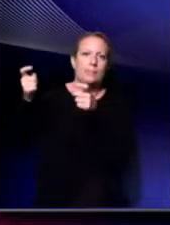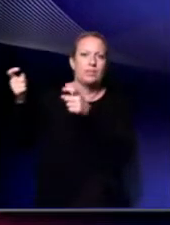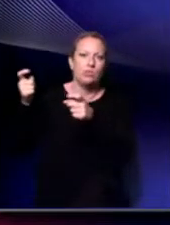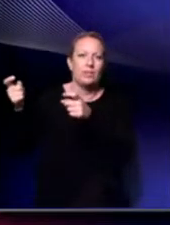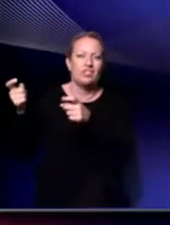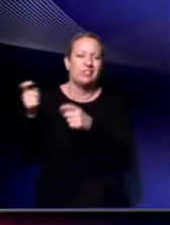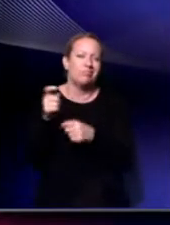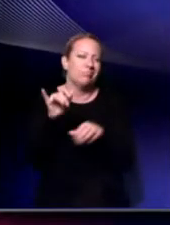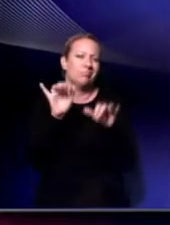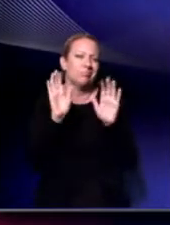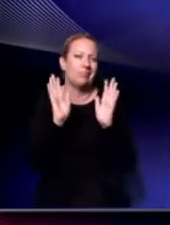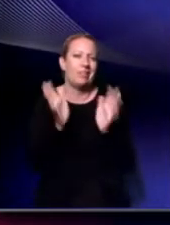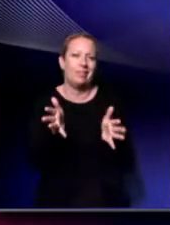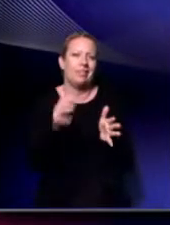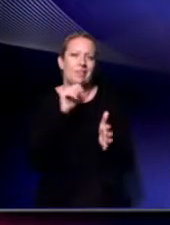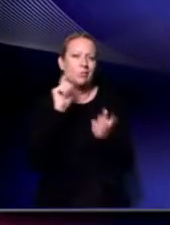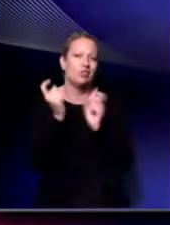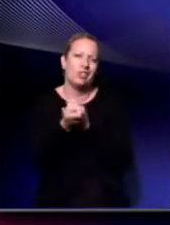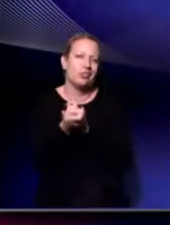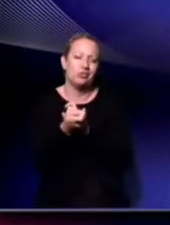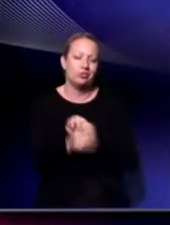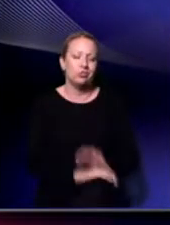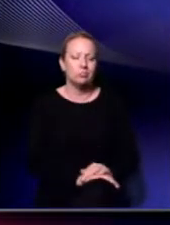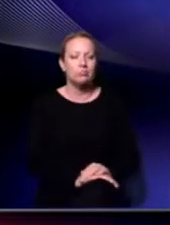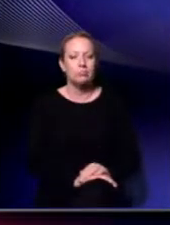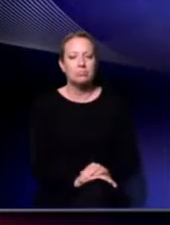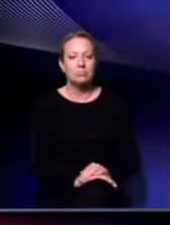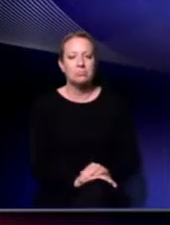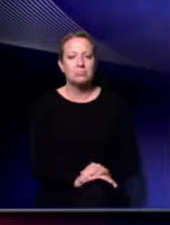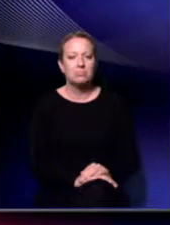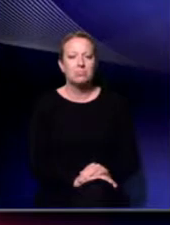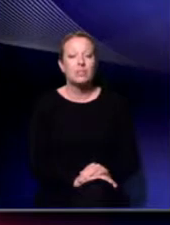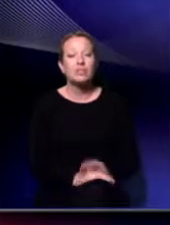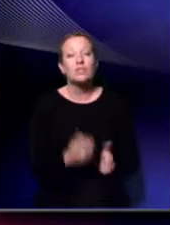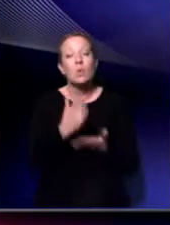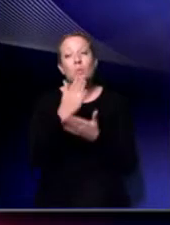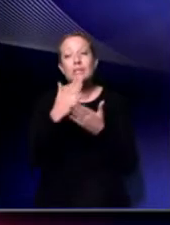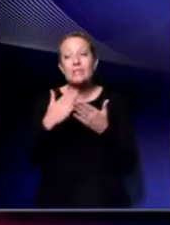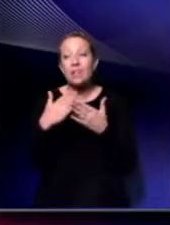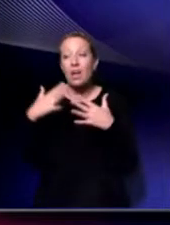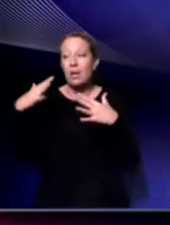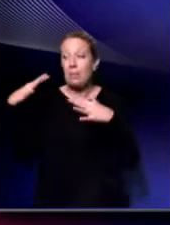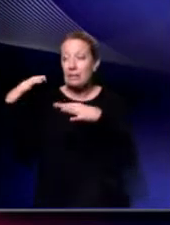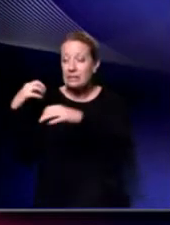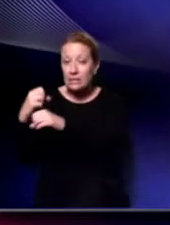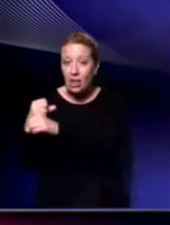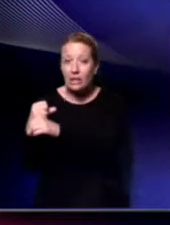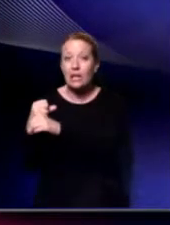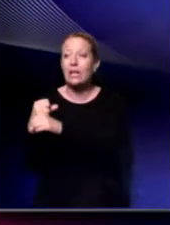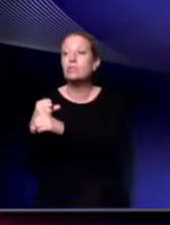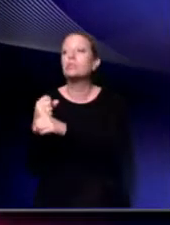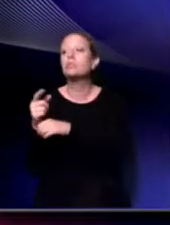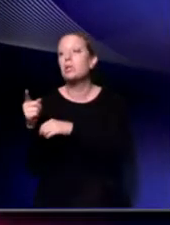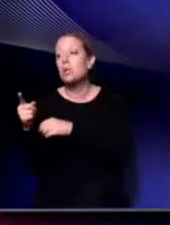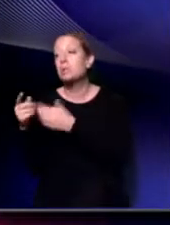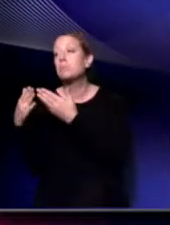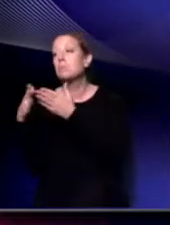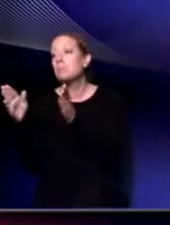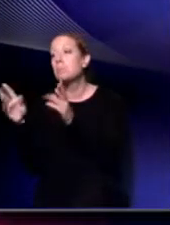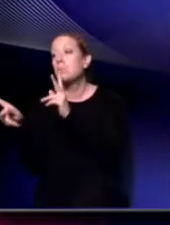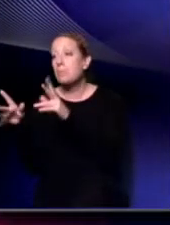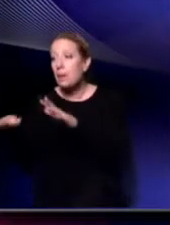changes to that. So perhaps we can undertake some of that consolidation and come back with a revised,